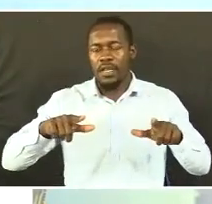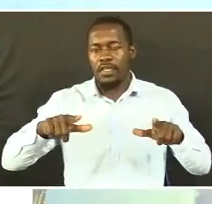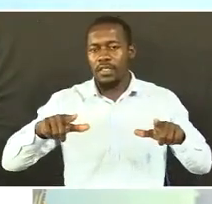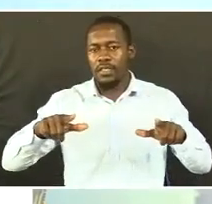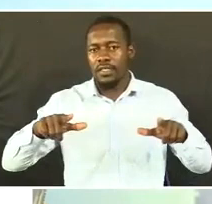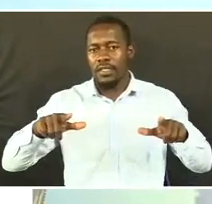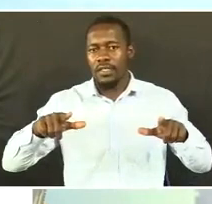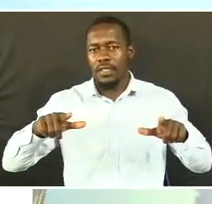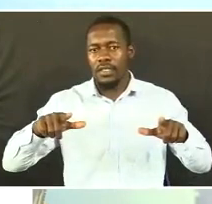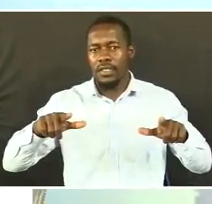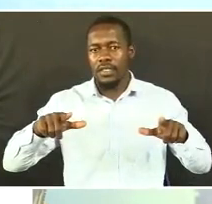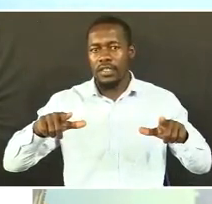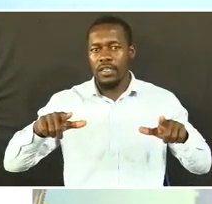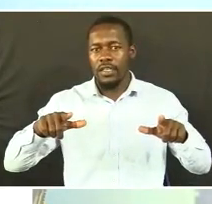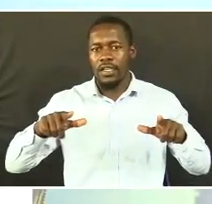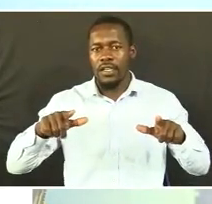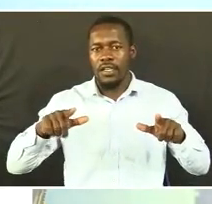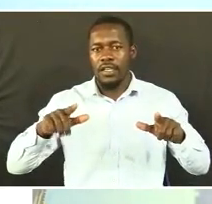deepest